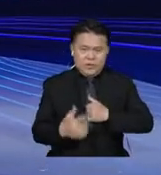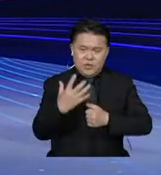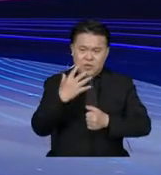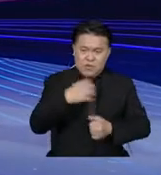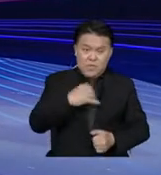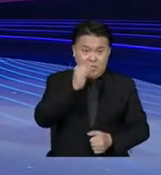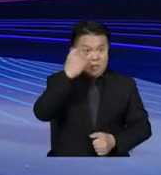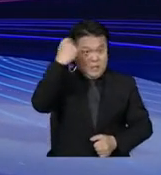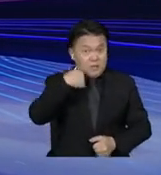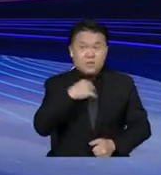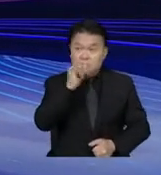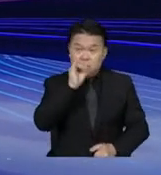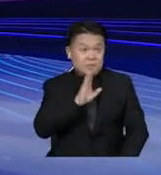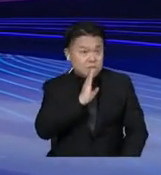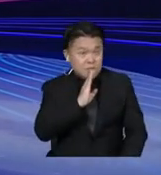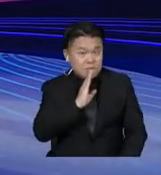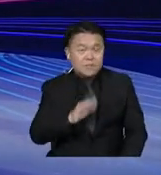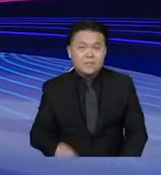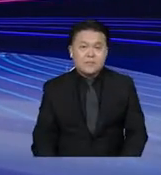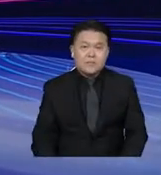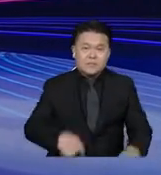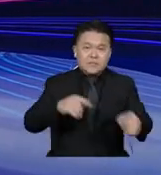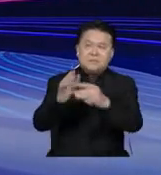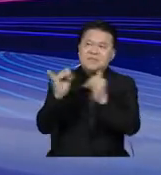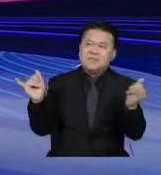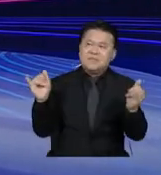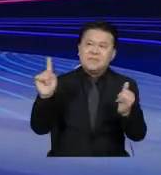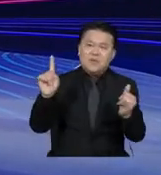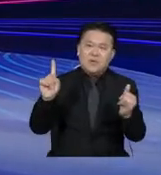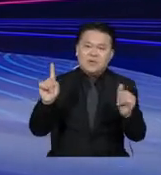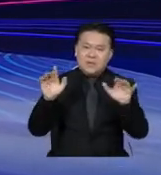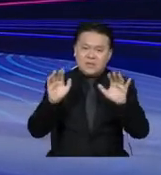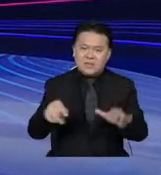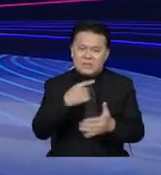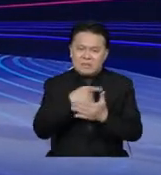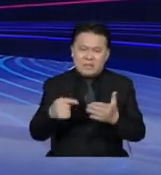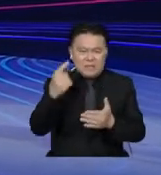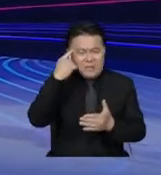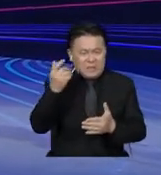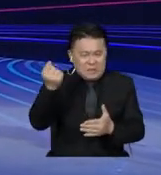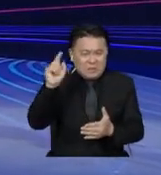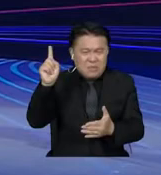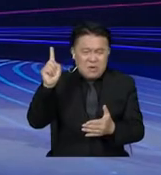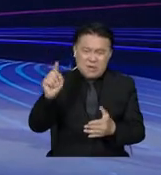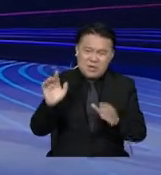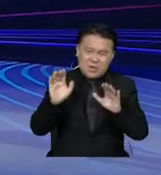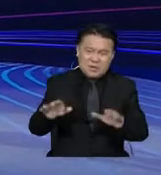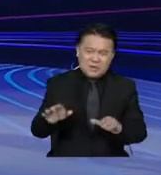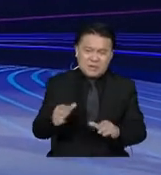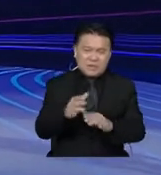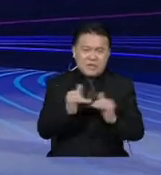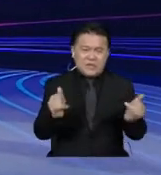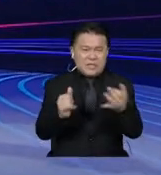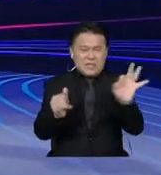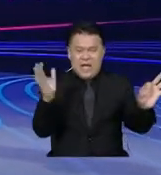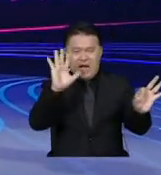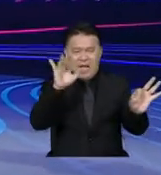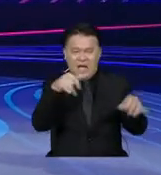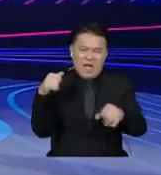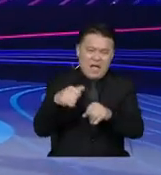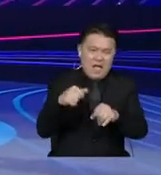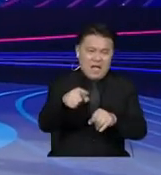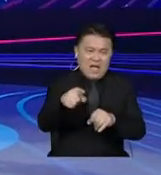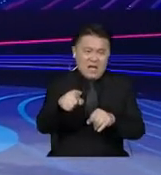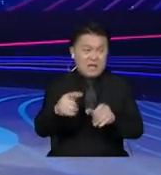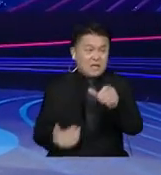of leaders encouraging feelings of threat and victimization that can quickly slide into dehumanization. To immunize against this,